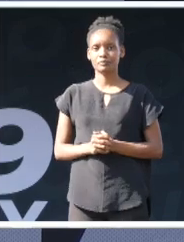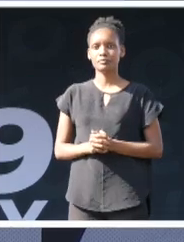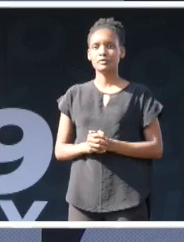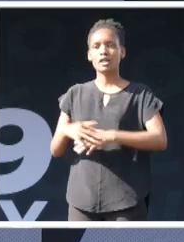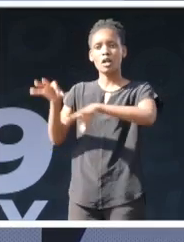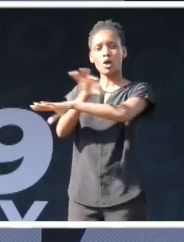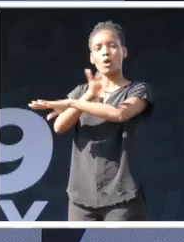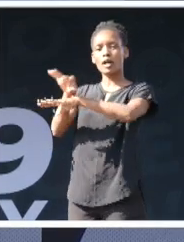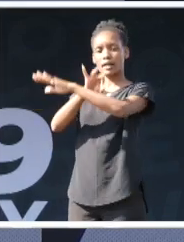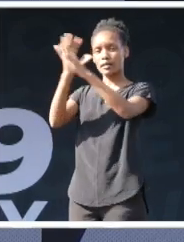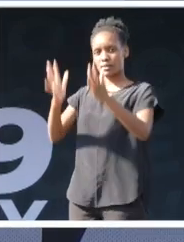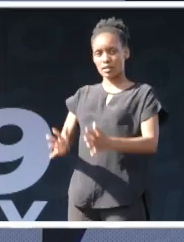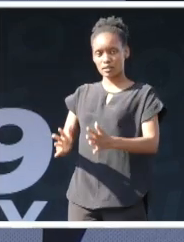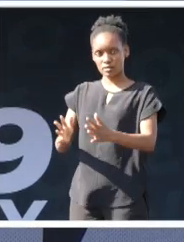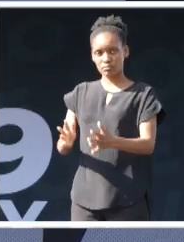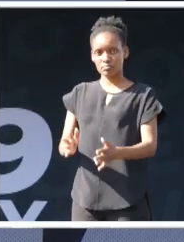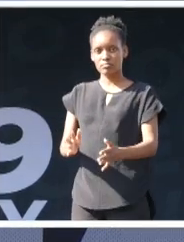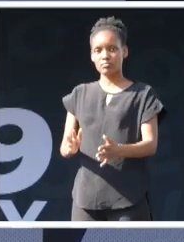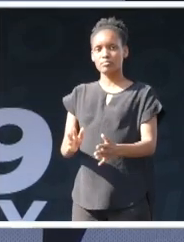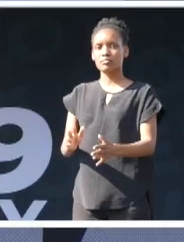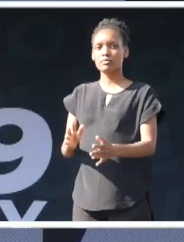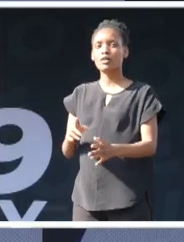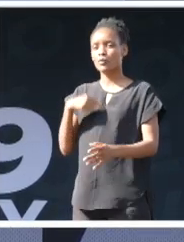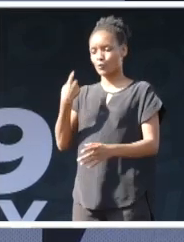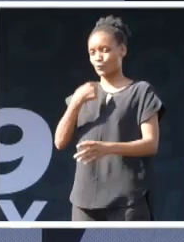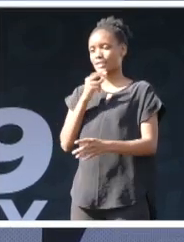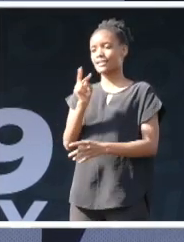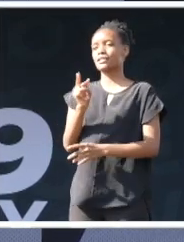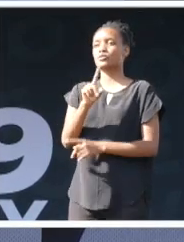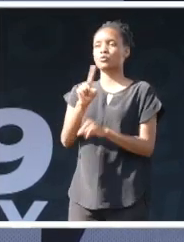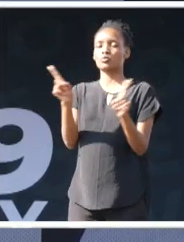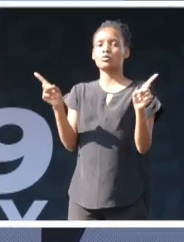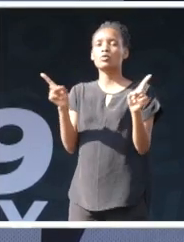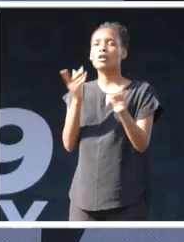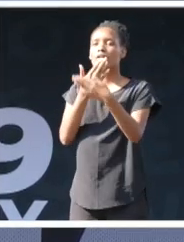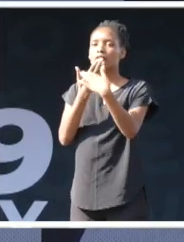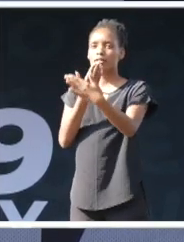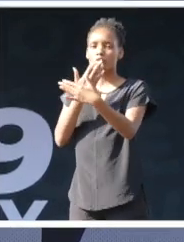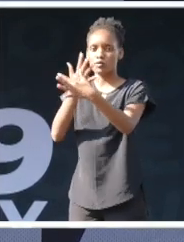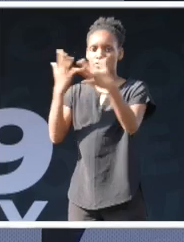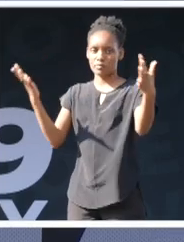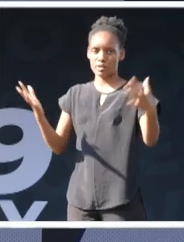organizers, we see you. Thank you very much.